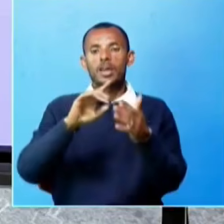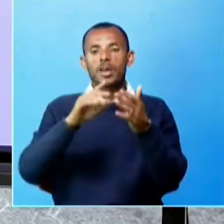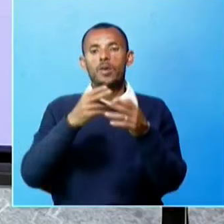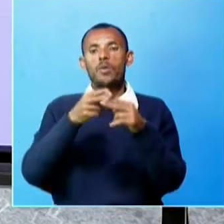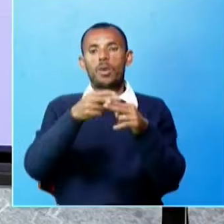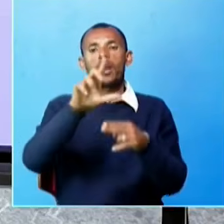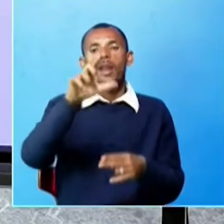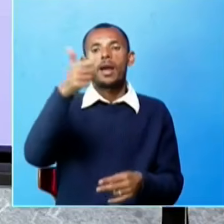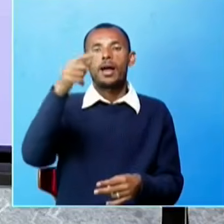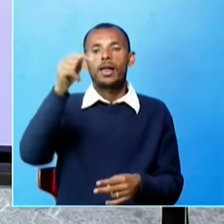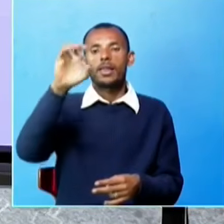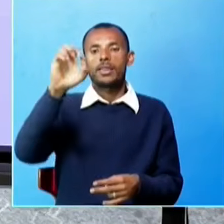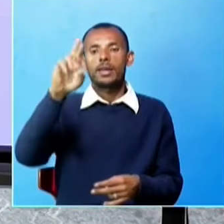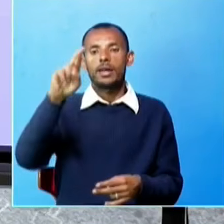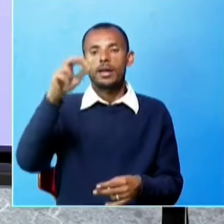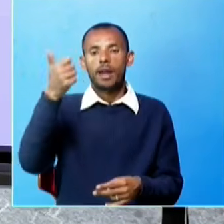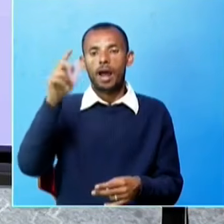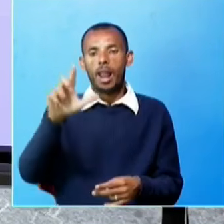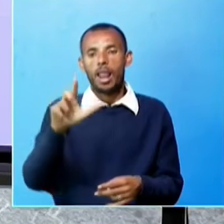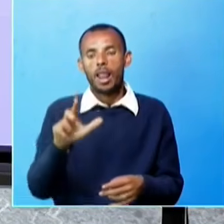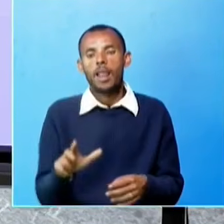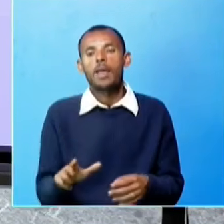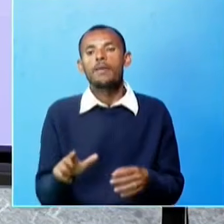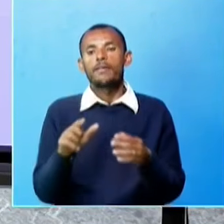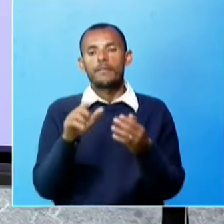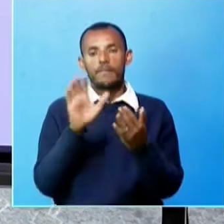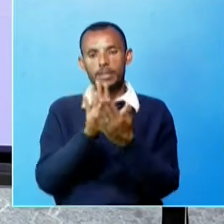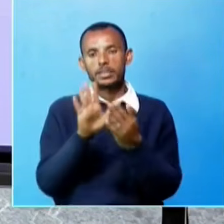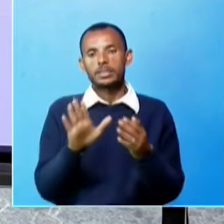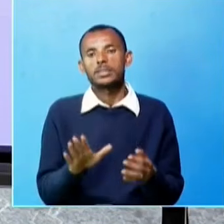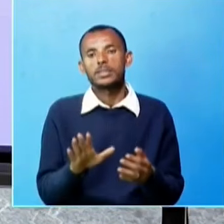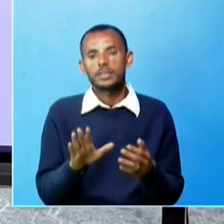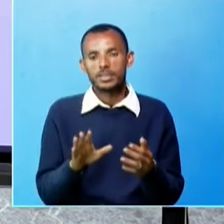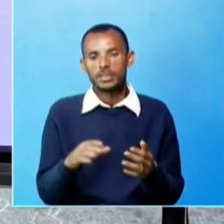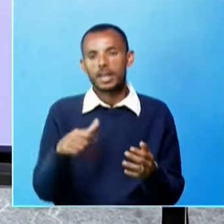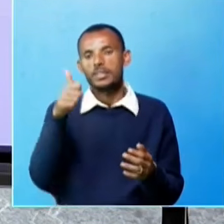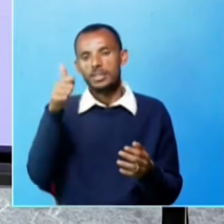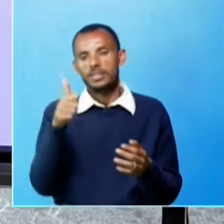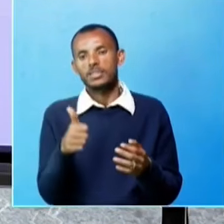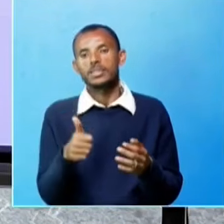face. The other lateral face is